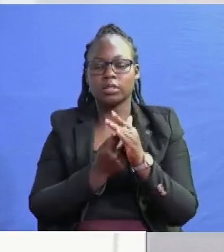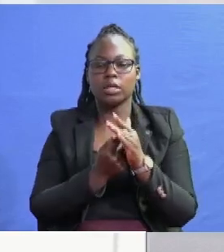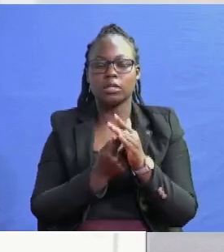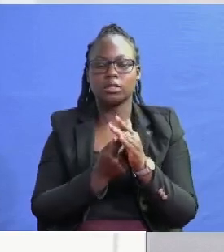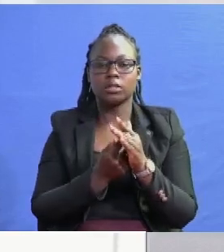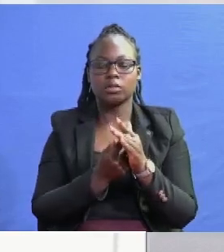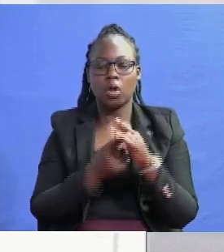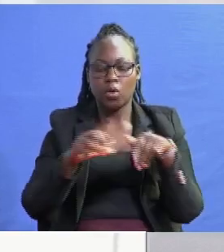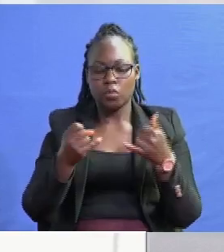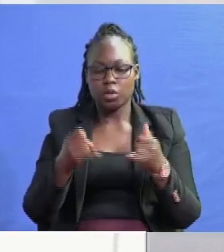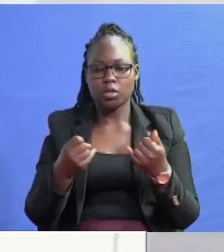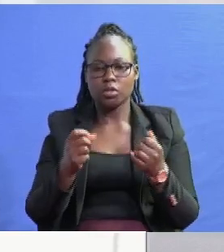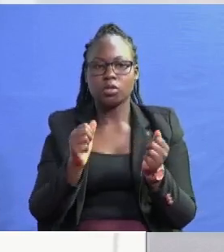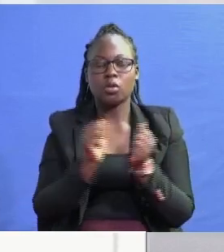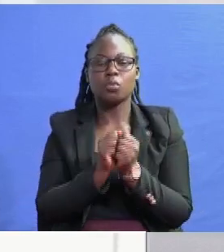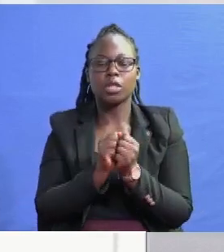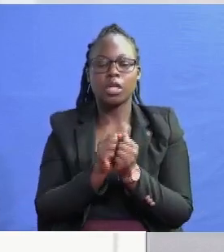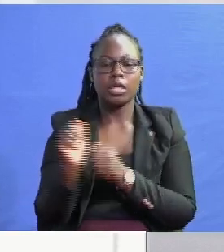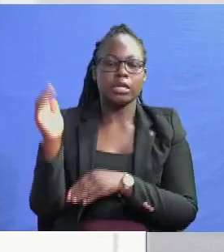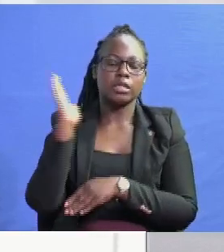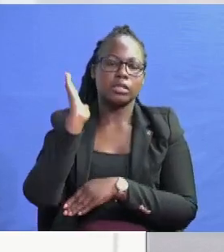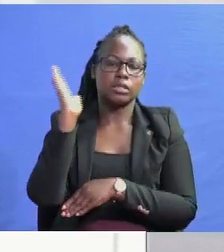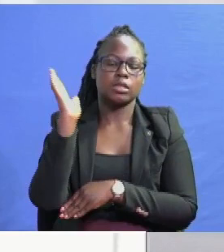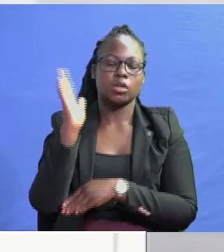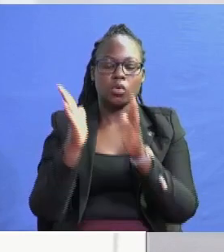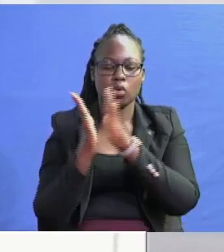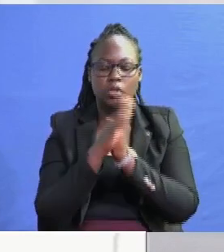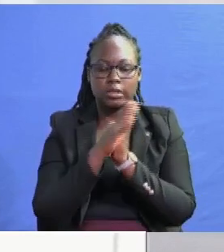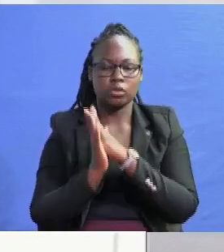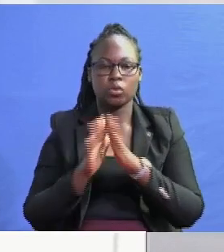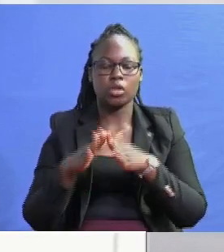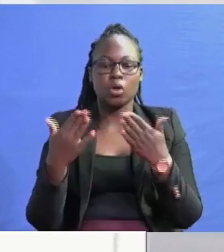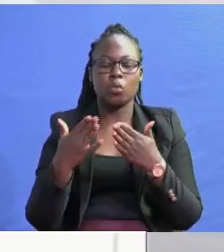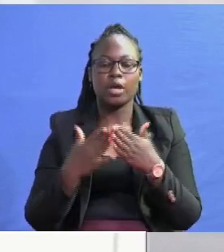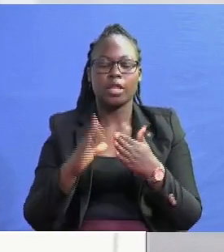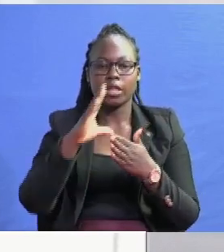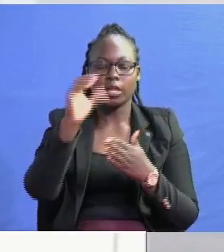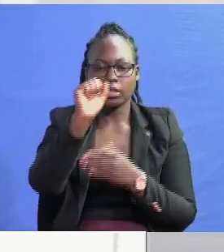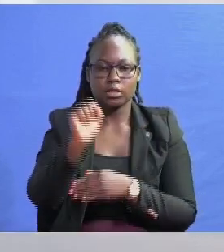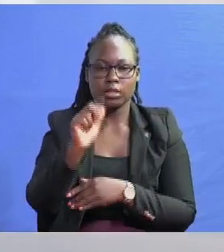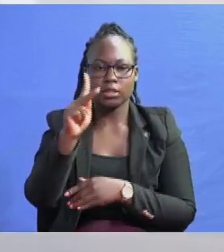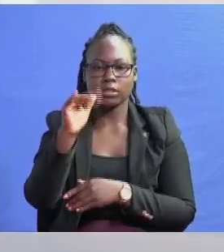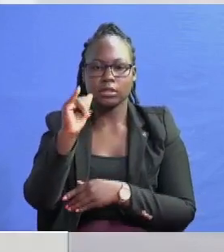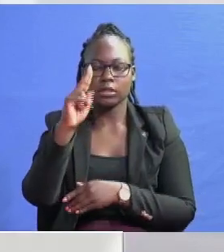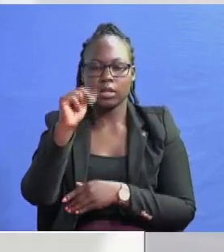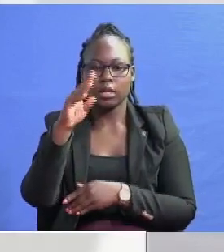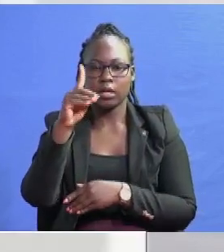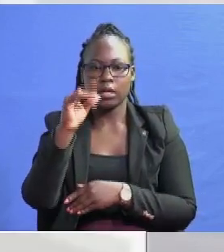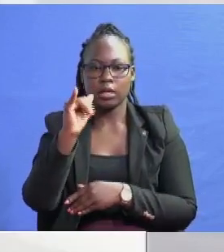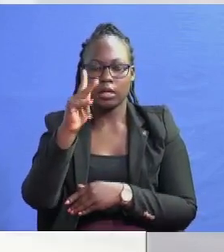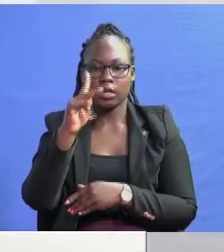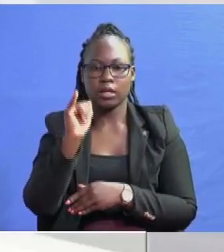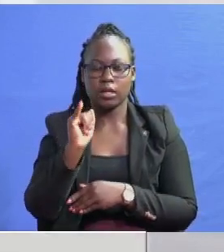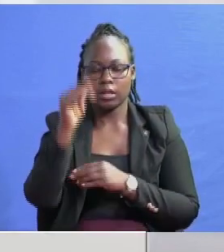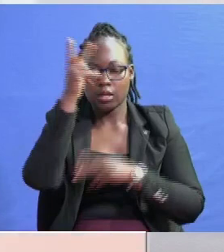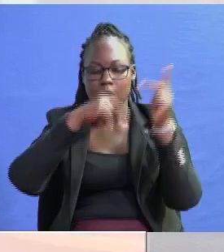skeleton with rather some security stories, where Interior Cabinet Secretary, that is Professor Kithure